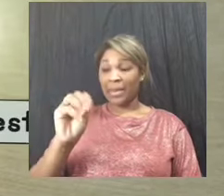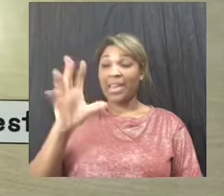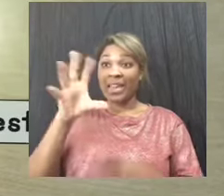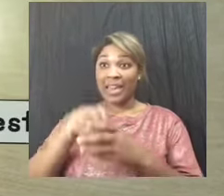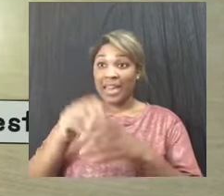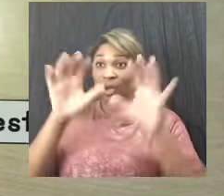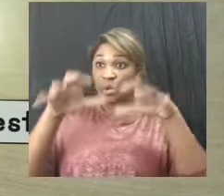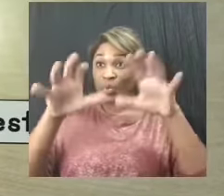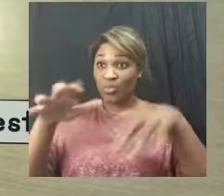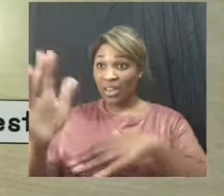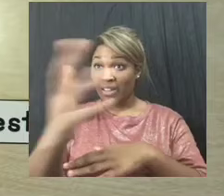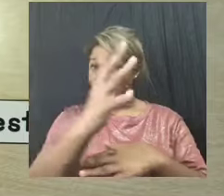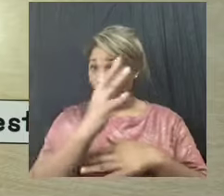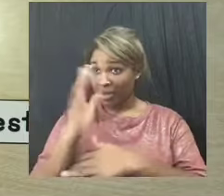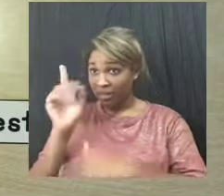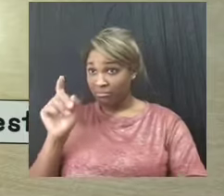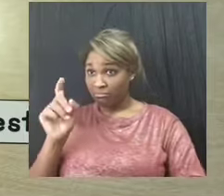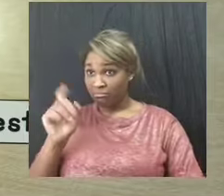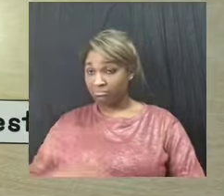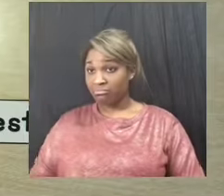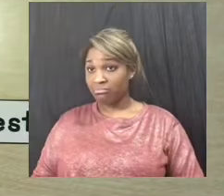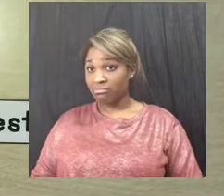rainforest?